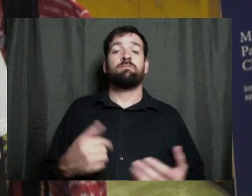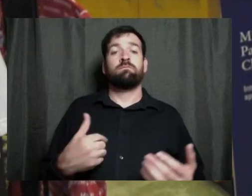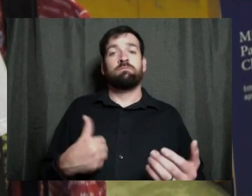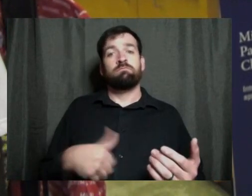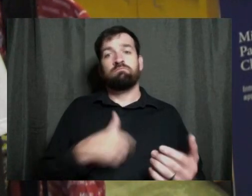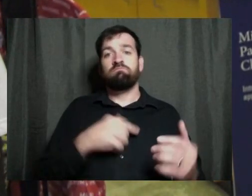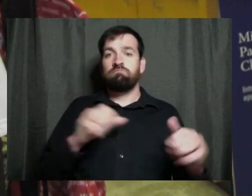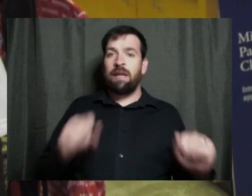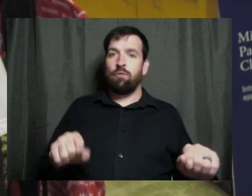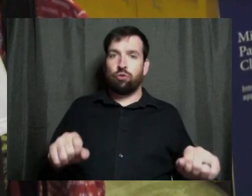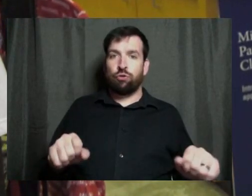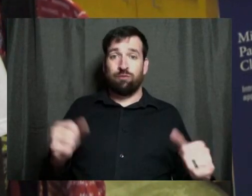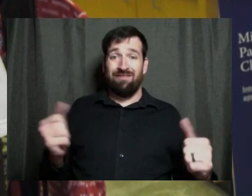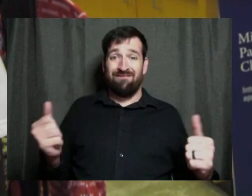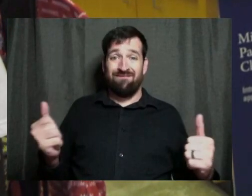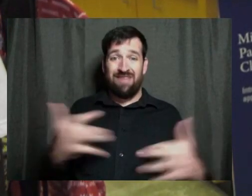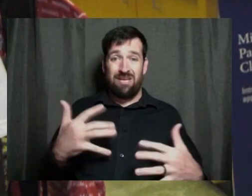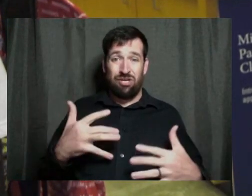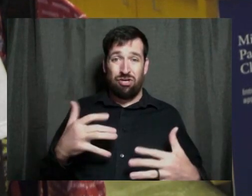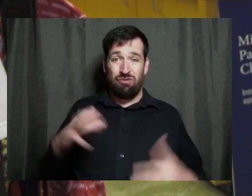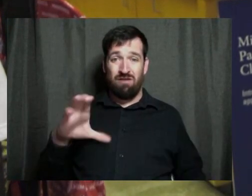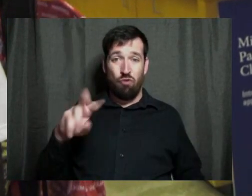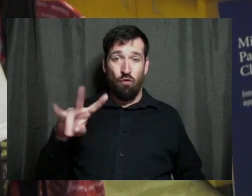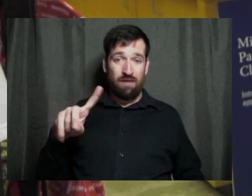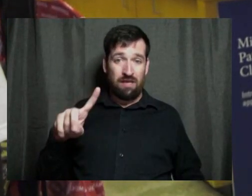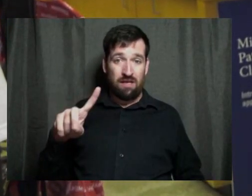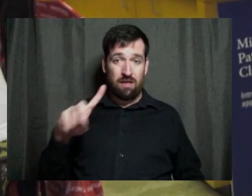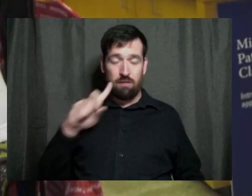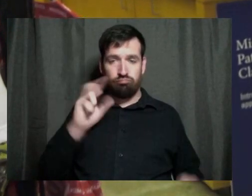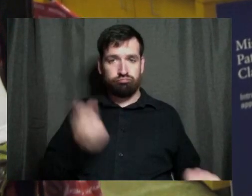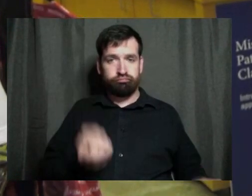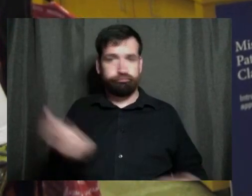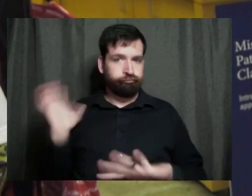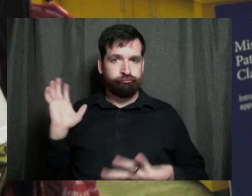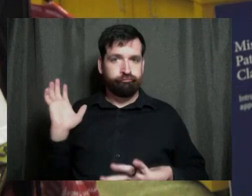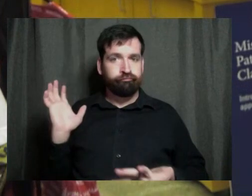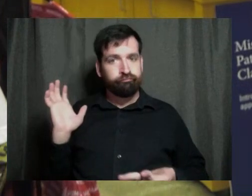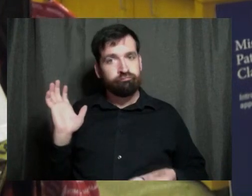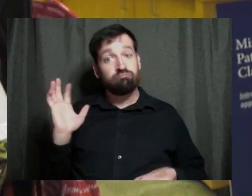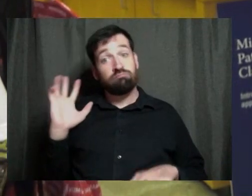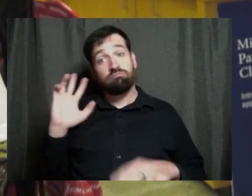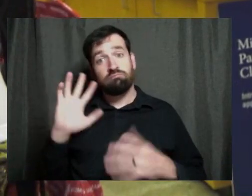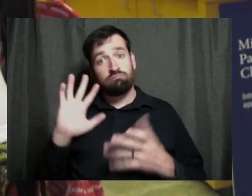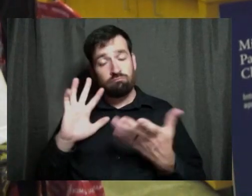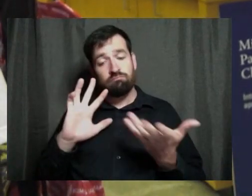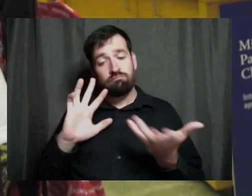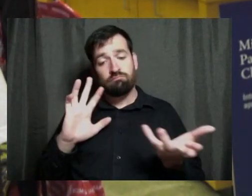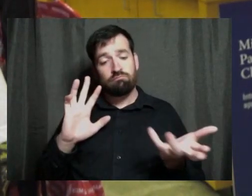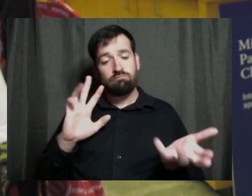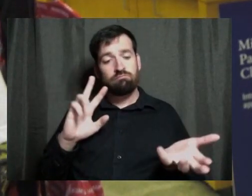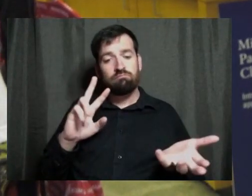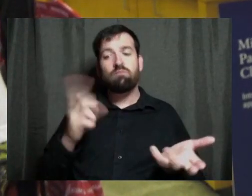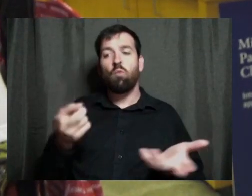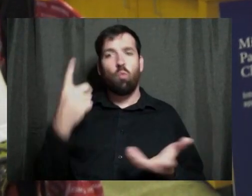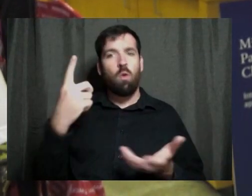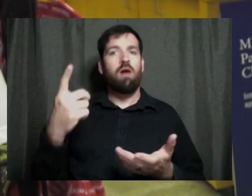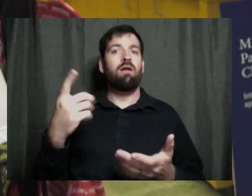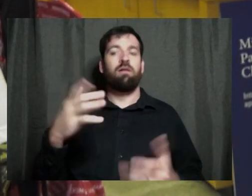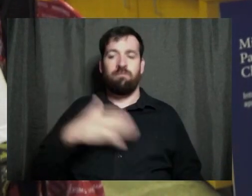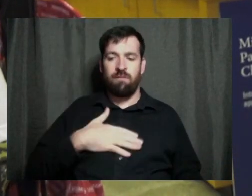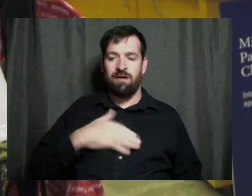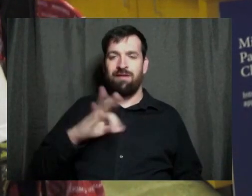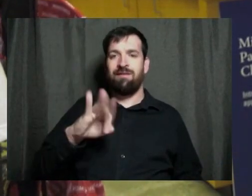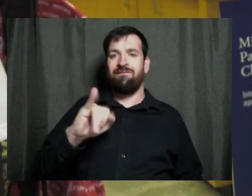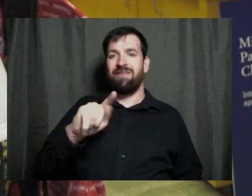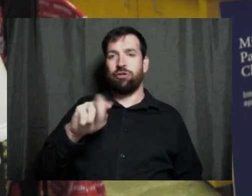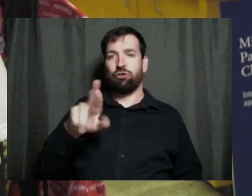fear of the COVID out of the equation. And by that, one of my fitters, when it was in our dark